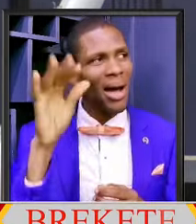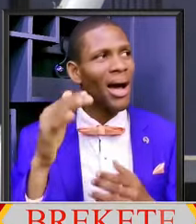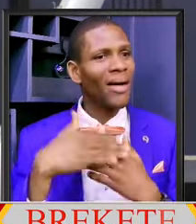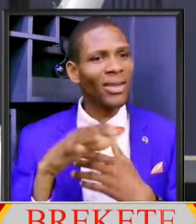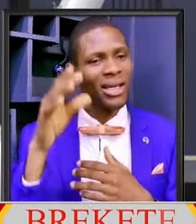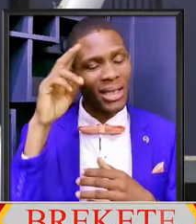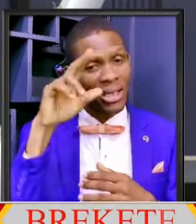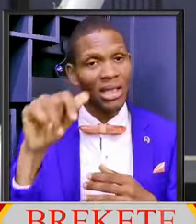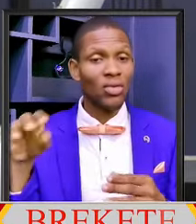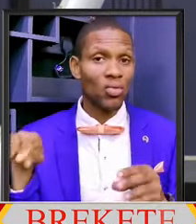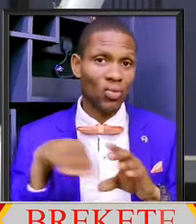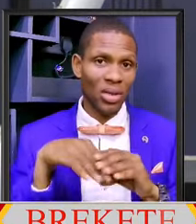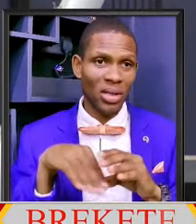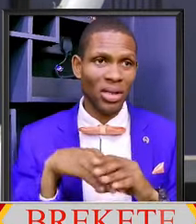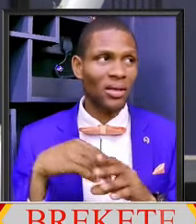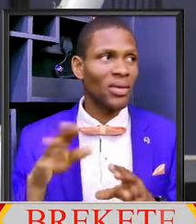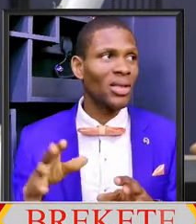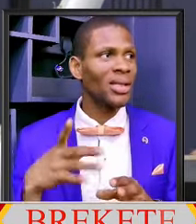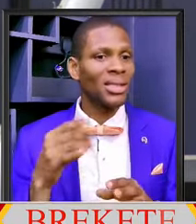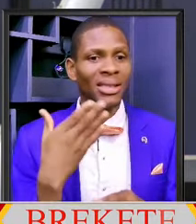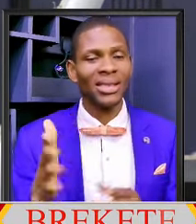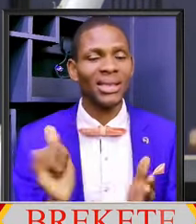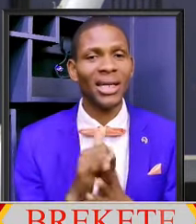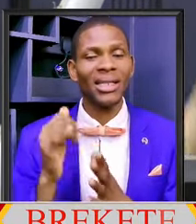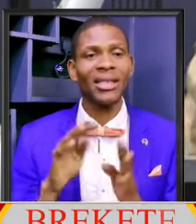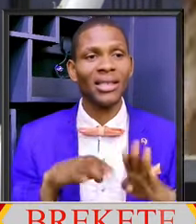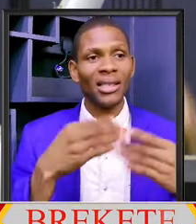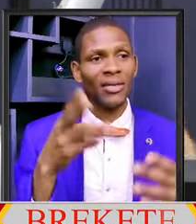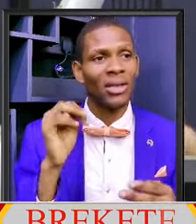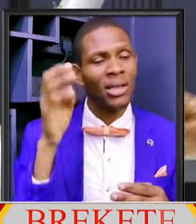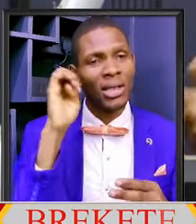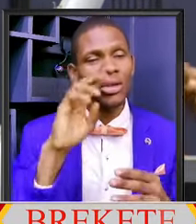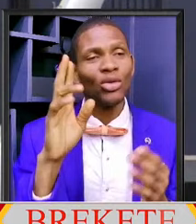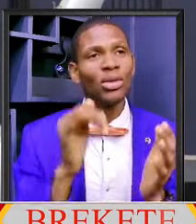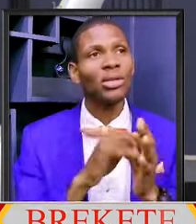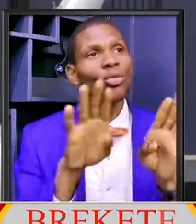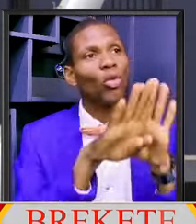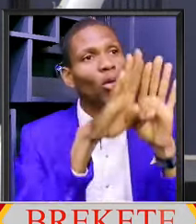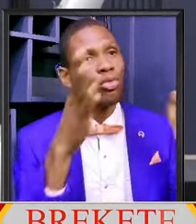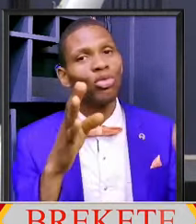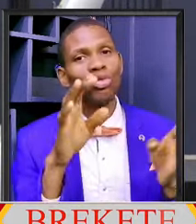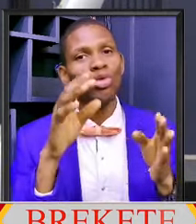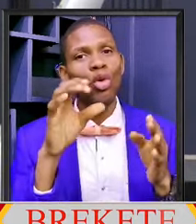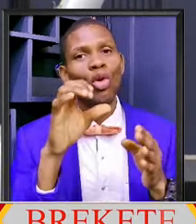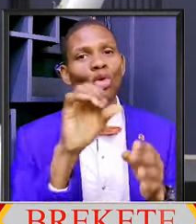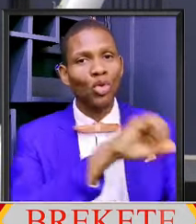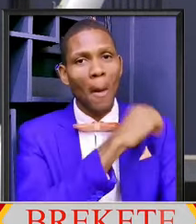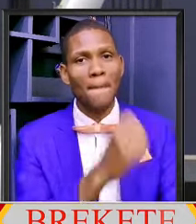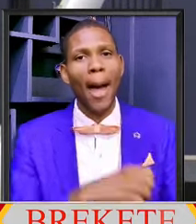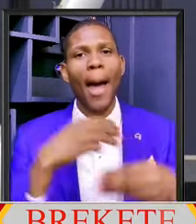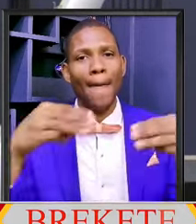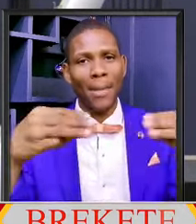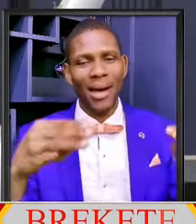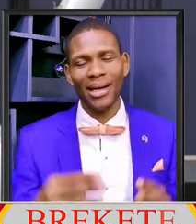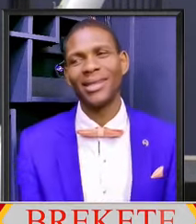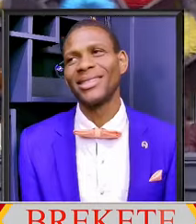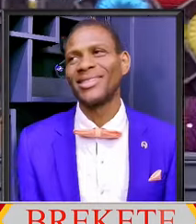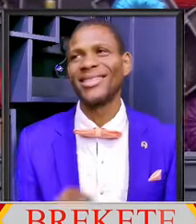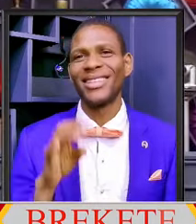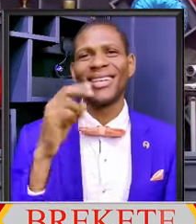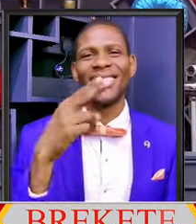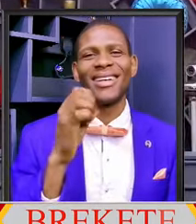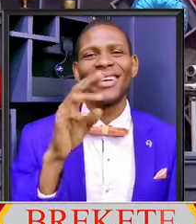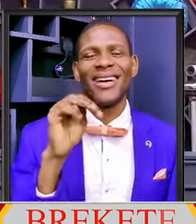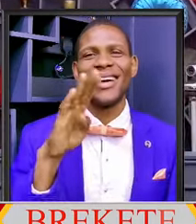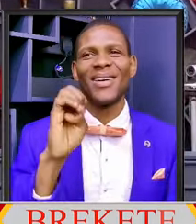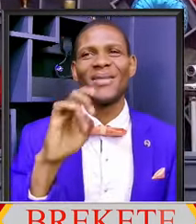after in wedding, the things where they donate, he take her open supermarket. Yeah. Embe, lembe.